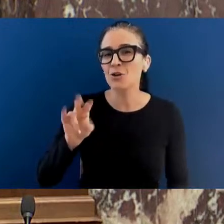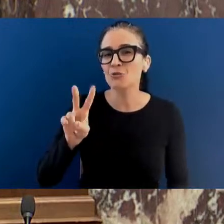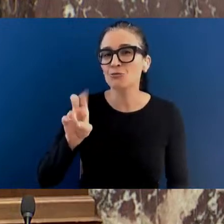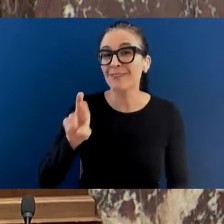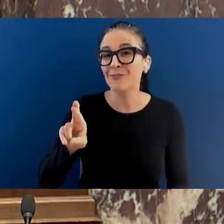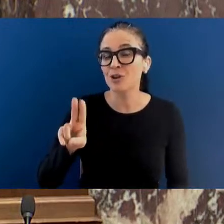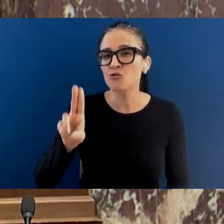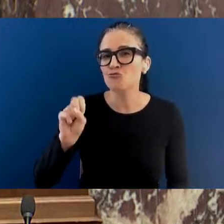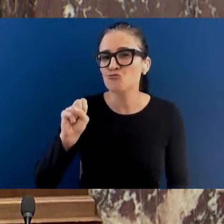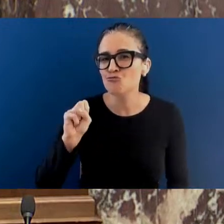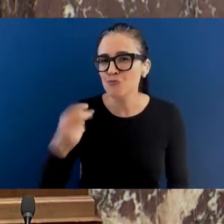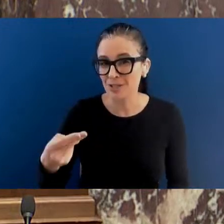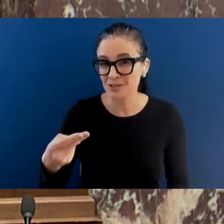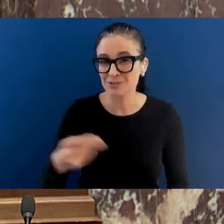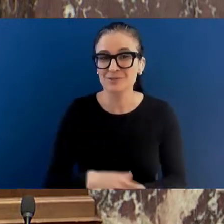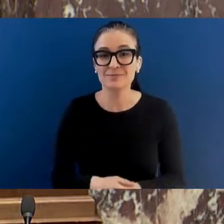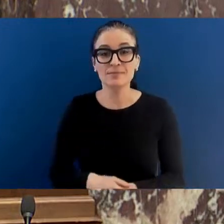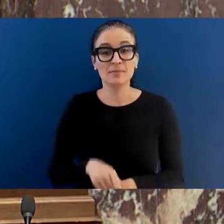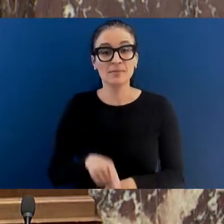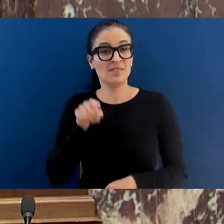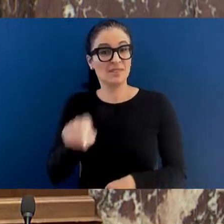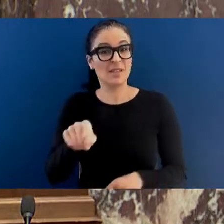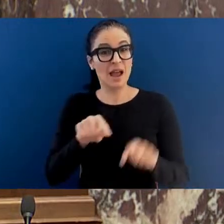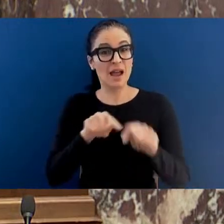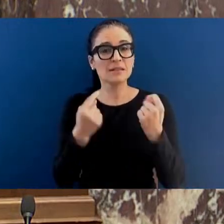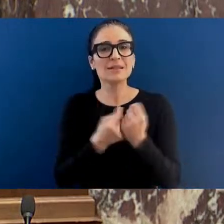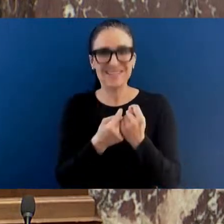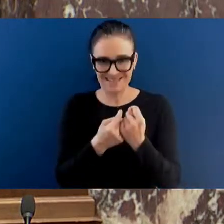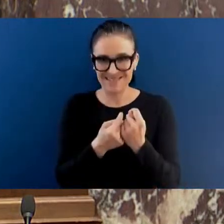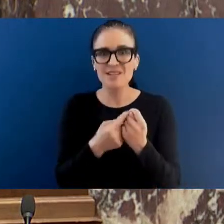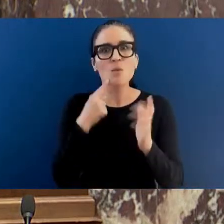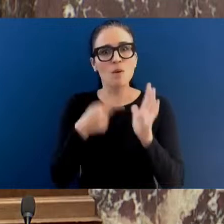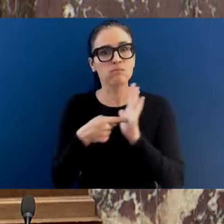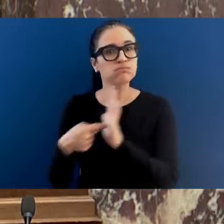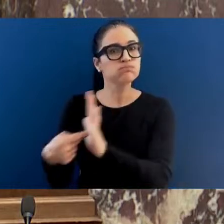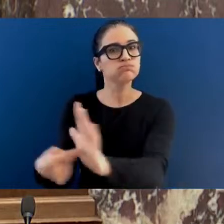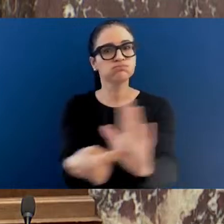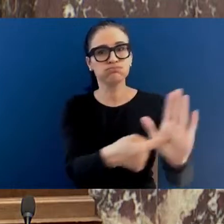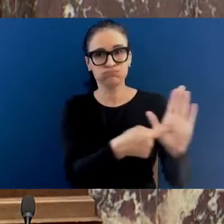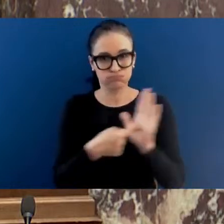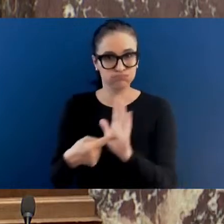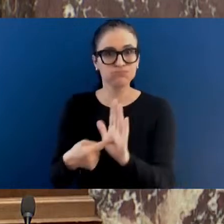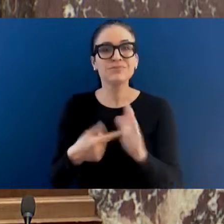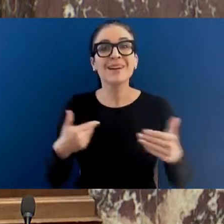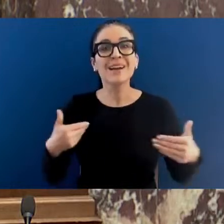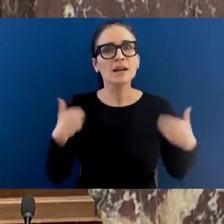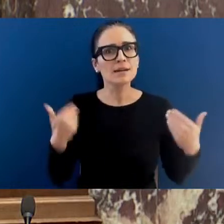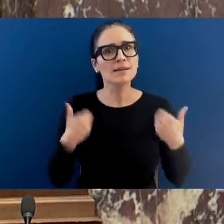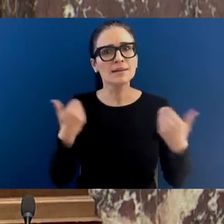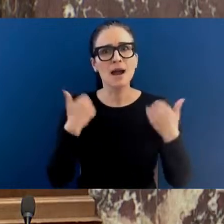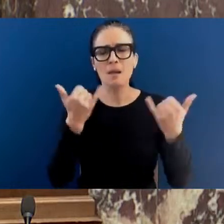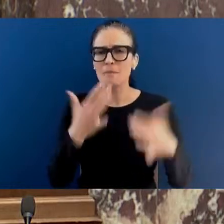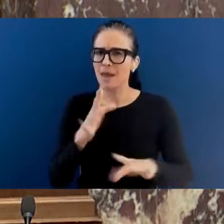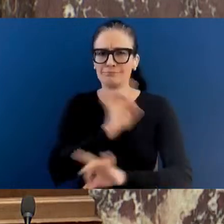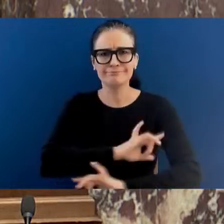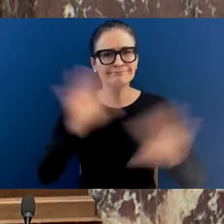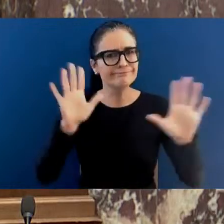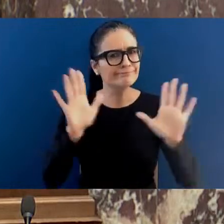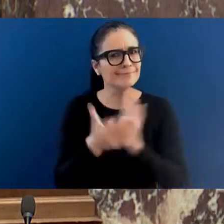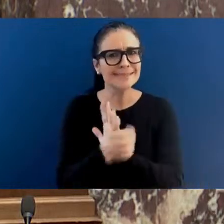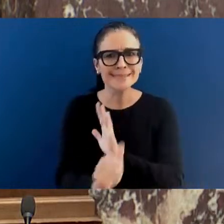young athletes to showcase their talents, foster their development, and perhaps pave the way for bigger leagues and